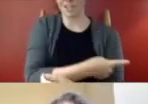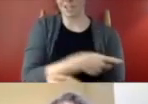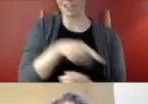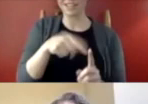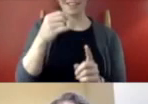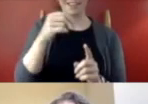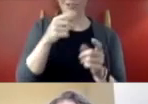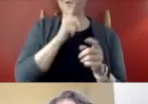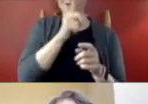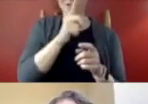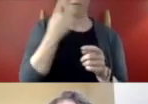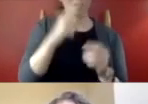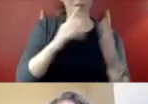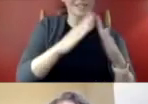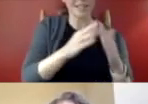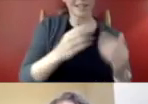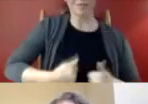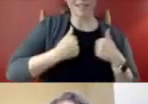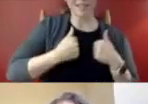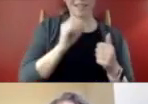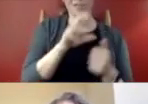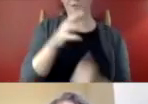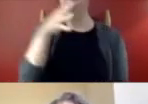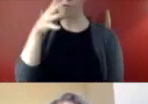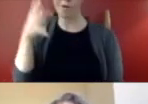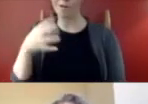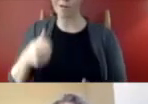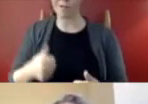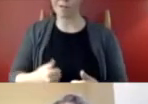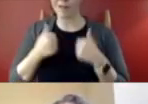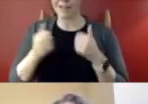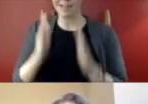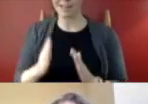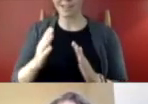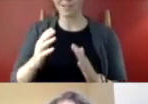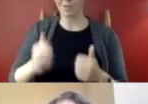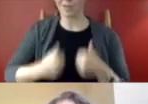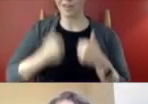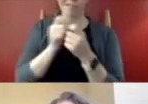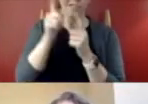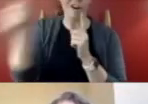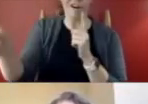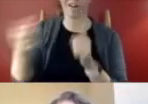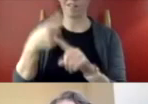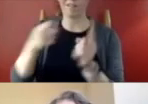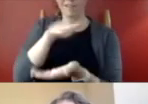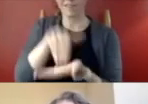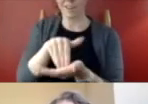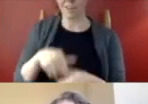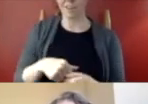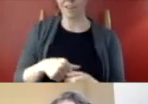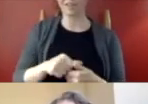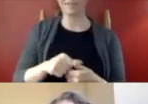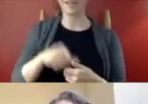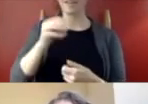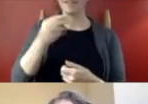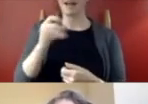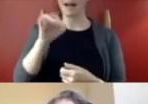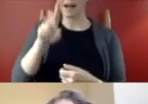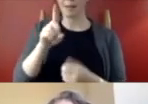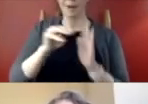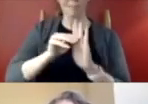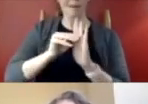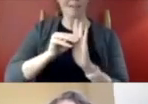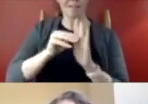centers or resided in rural communities miles from care. Although the hybrid model of IUD care has not been researched to our